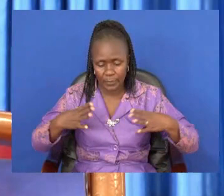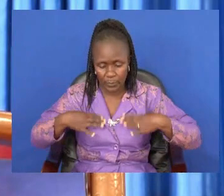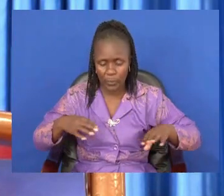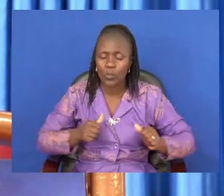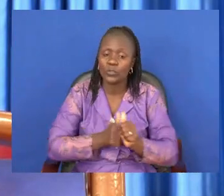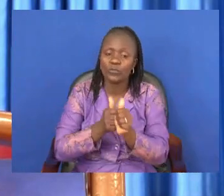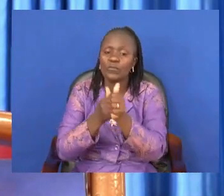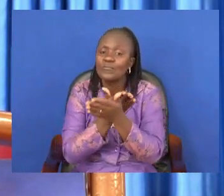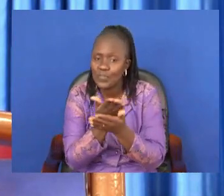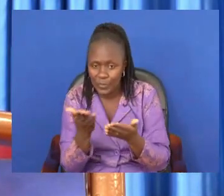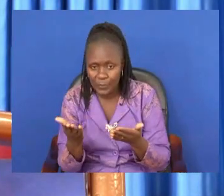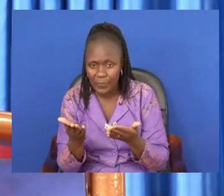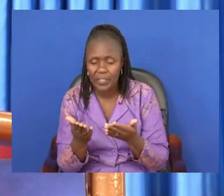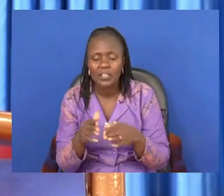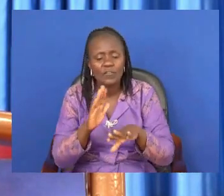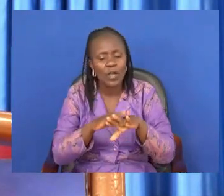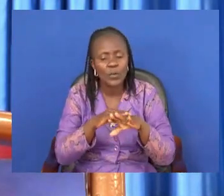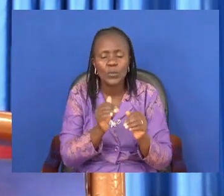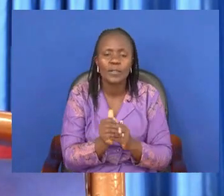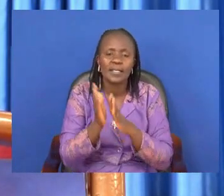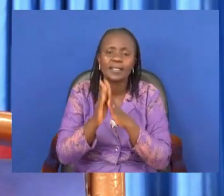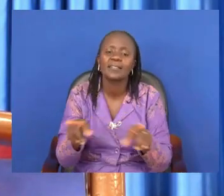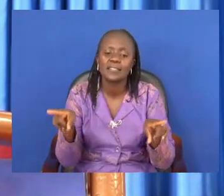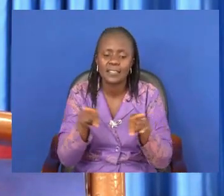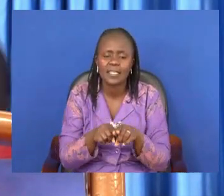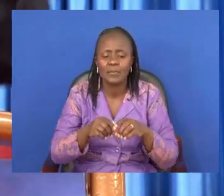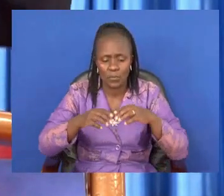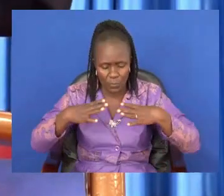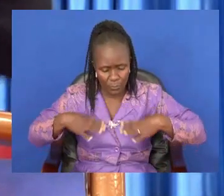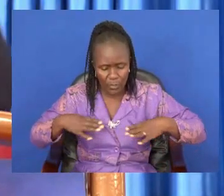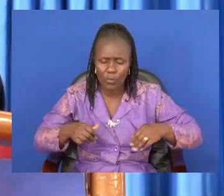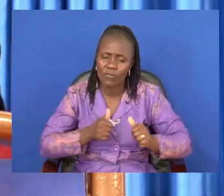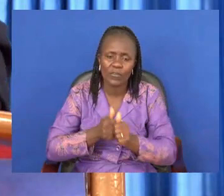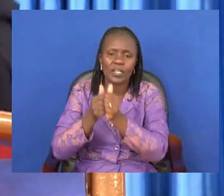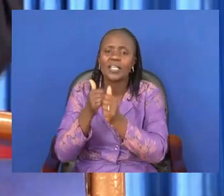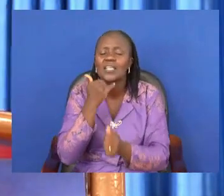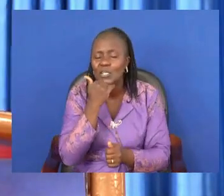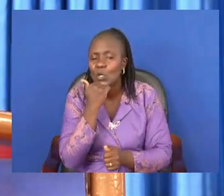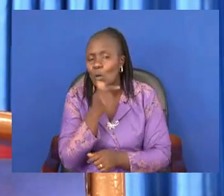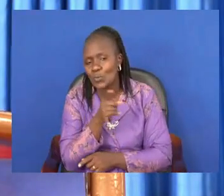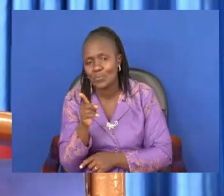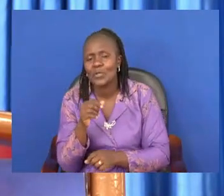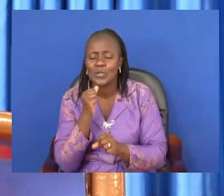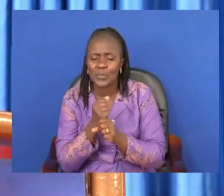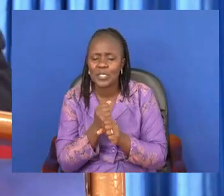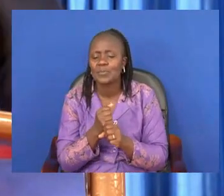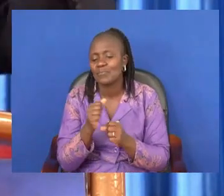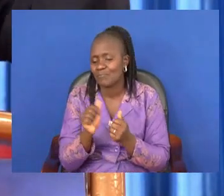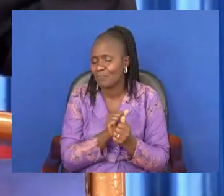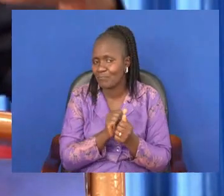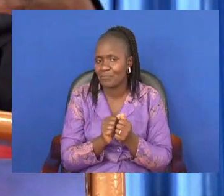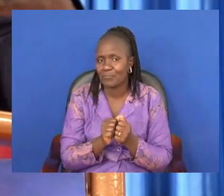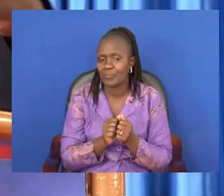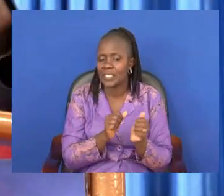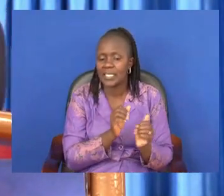follow you. So if you are a leader and you are following people, you are doing it wrong. You are forcing people. But